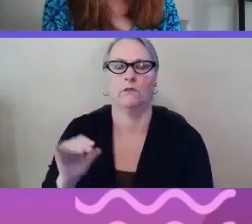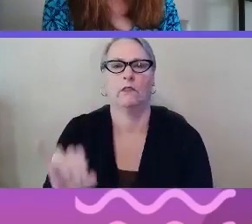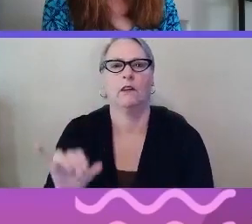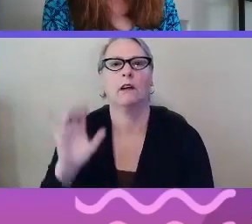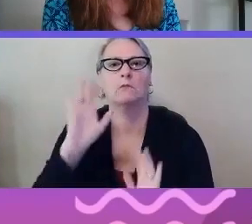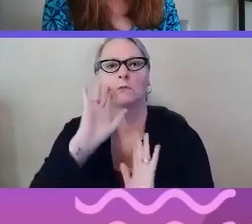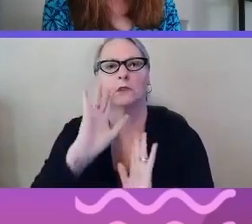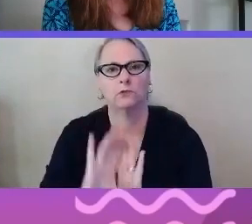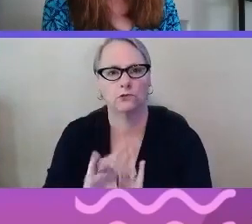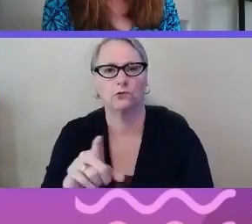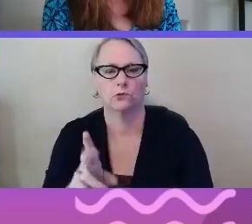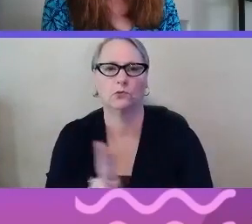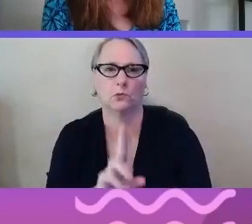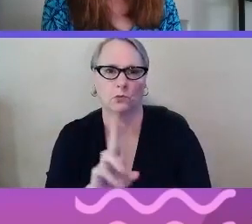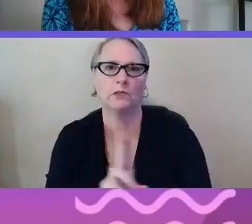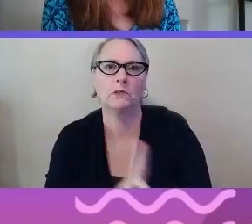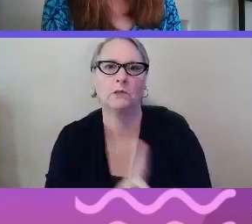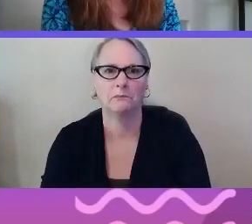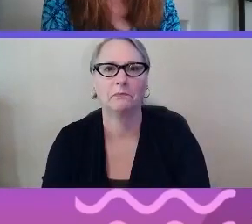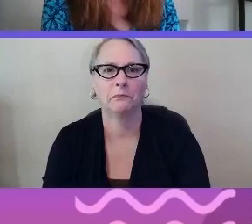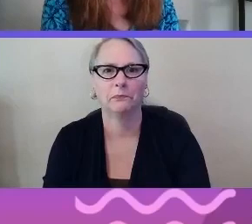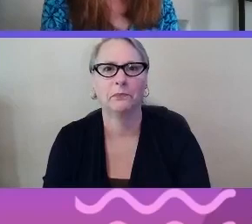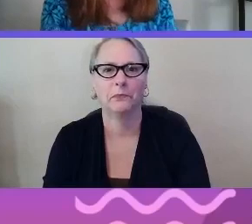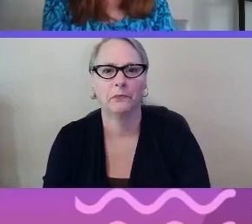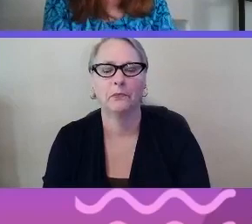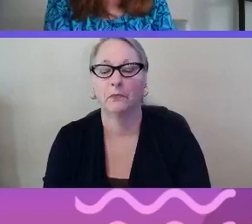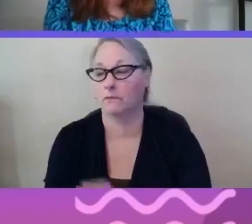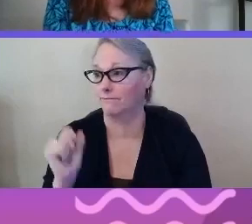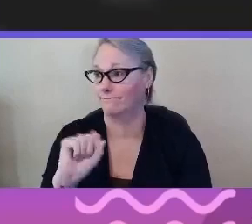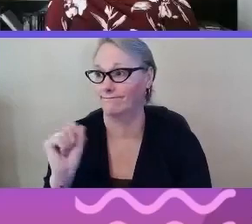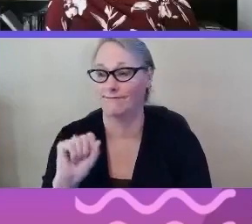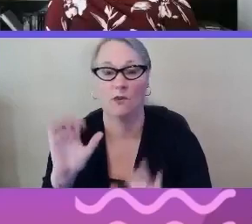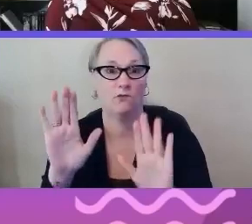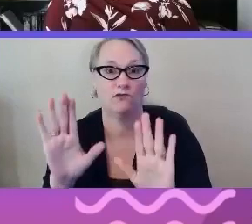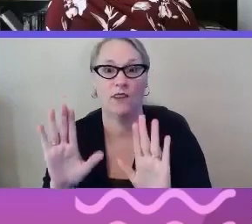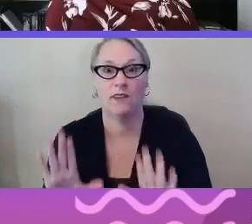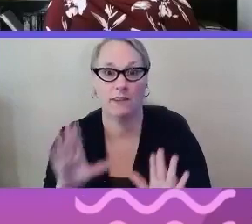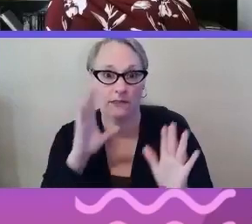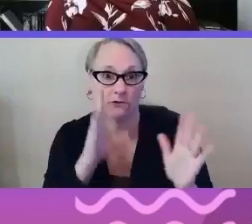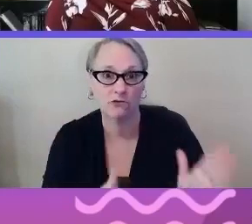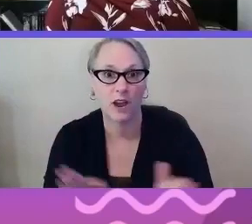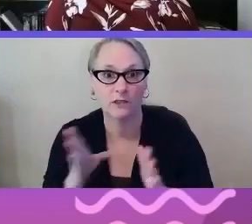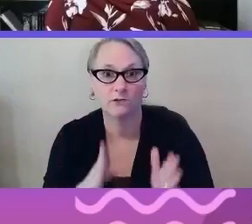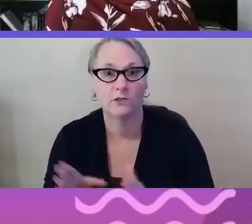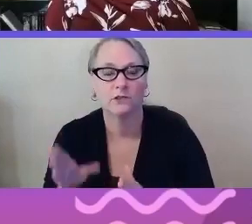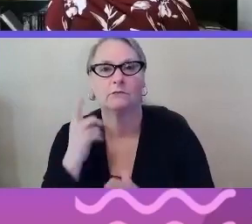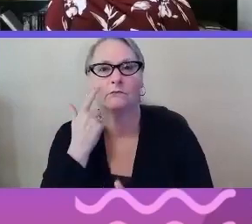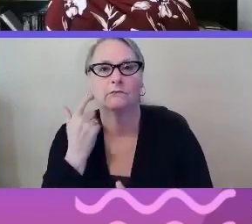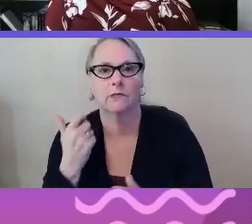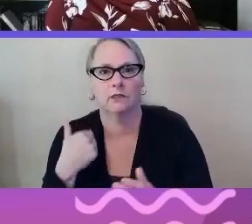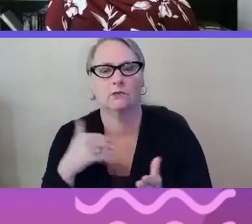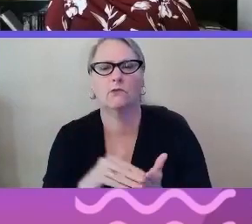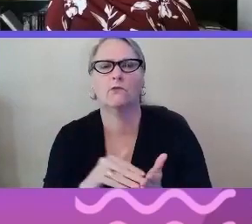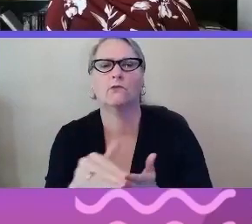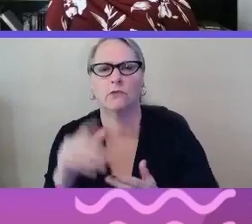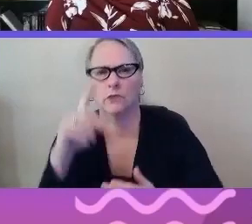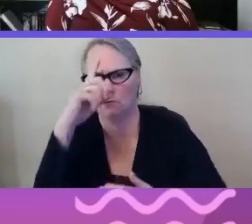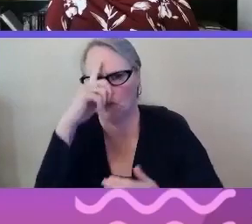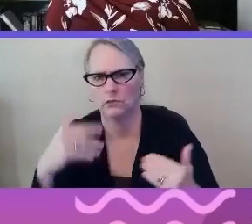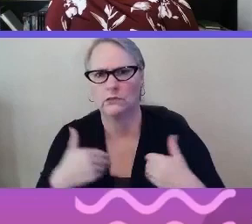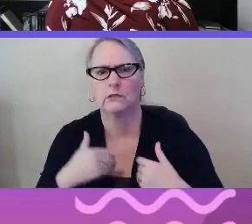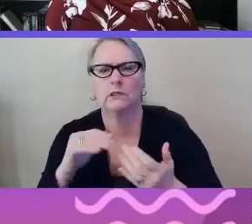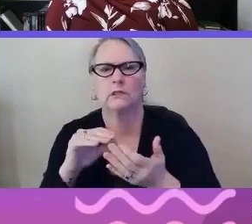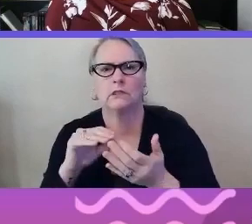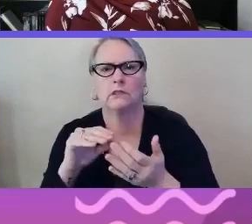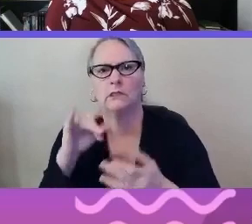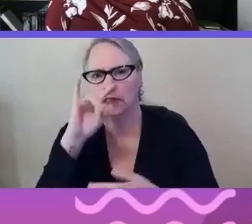you're using. Yeah, those are some great strategies, because I know a lot of times our kiddos with autism have a really hard time